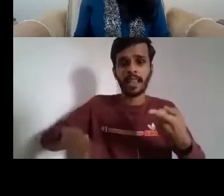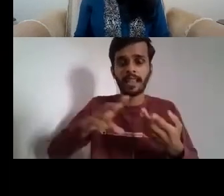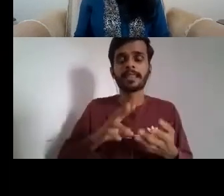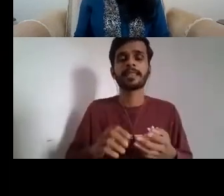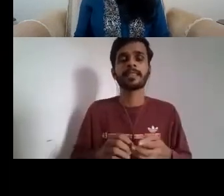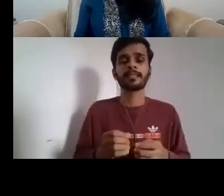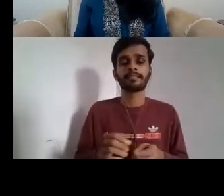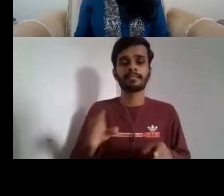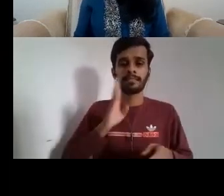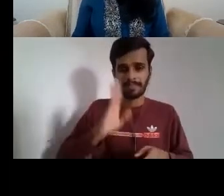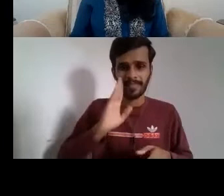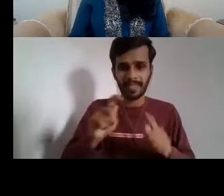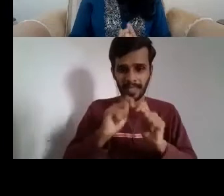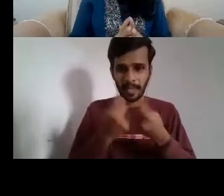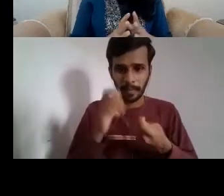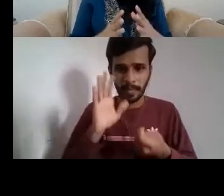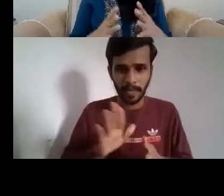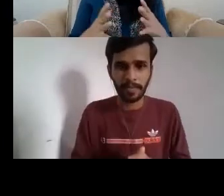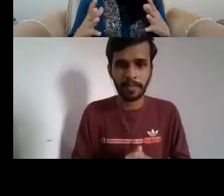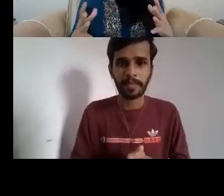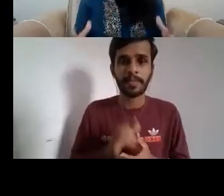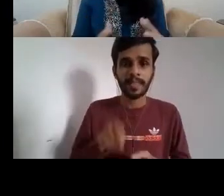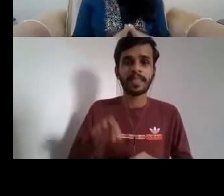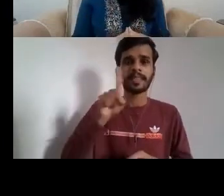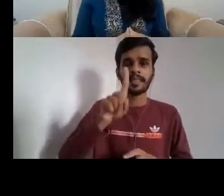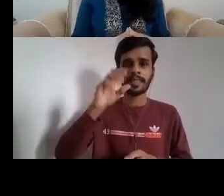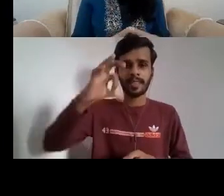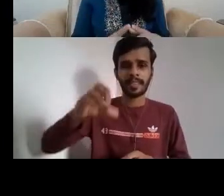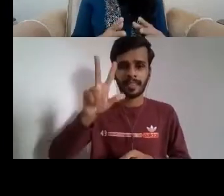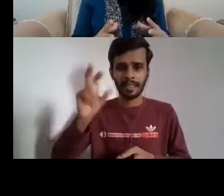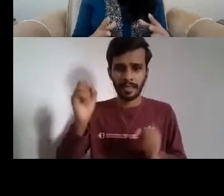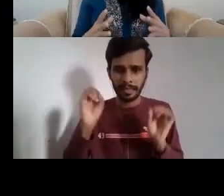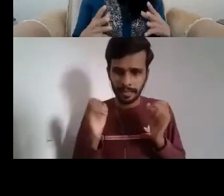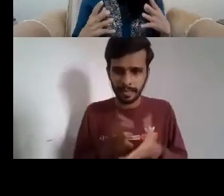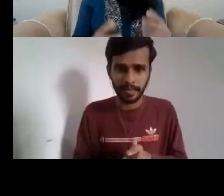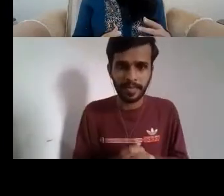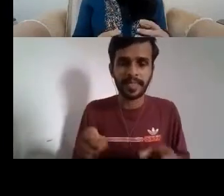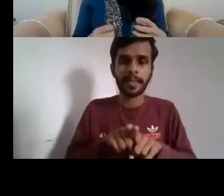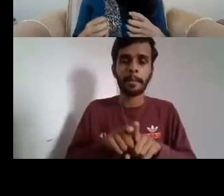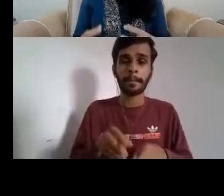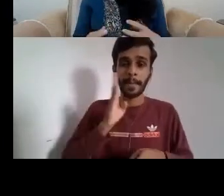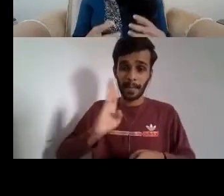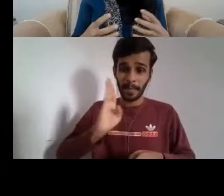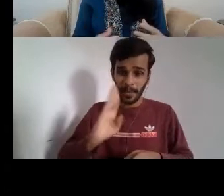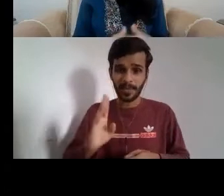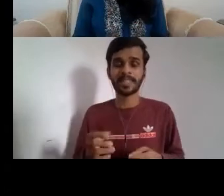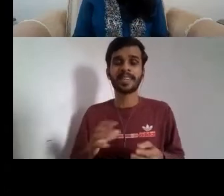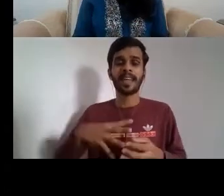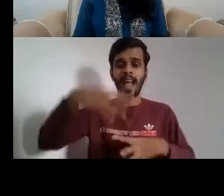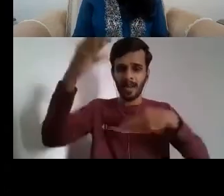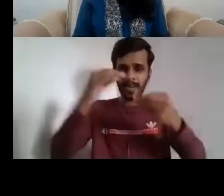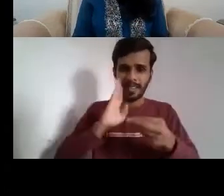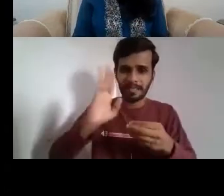Radio in 1948. He composed music where he combined Western and Indian